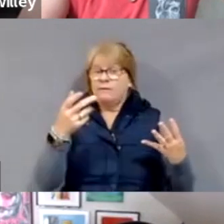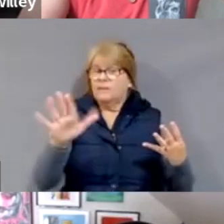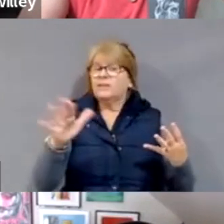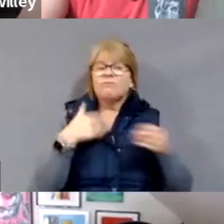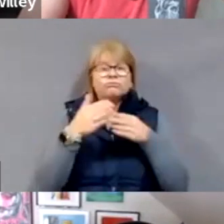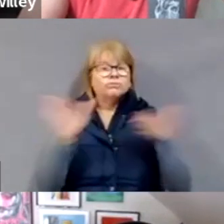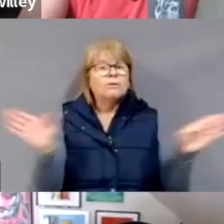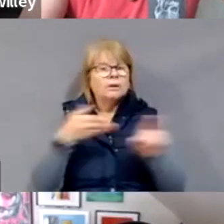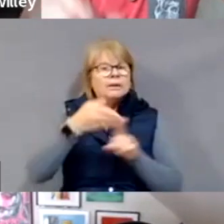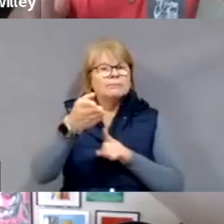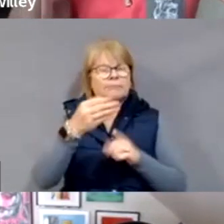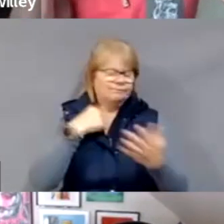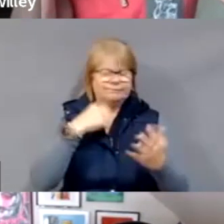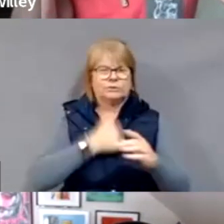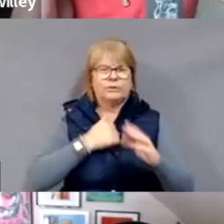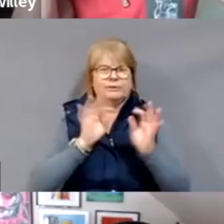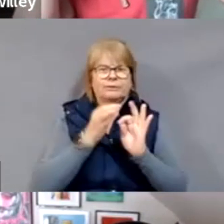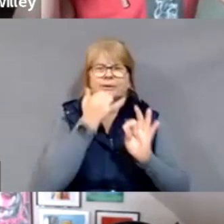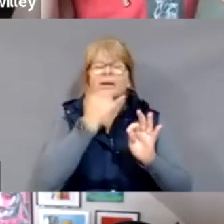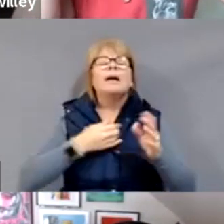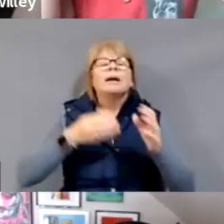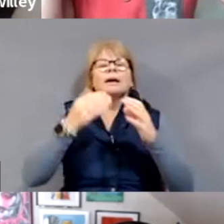websites. So Heather's is on Persephone, mine is